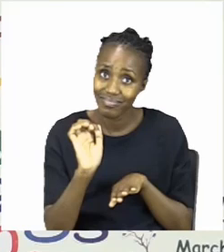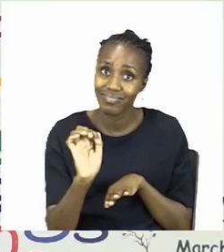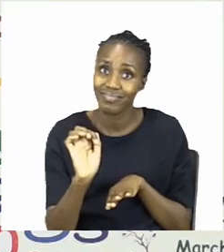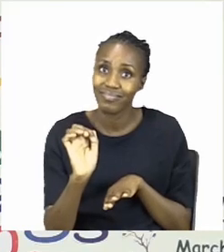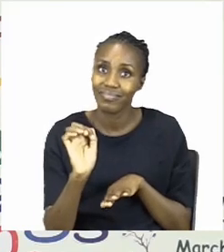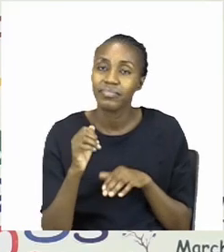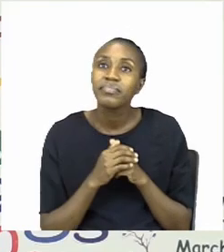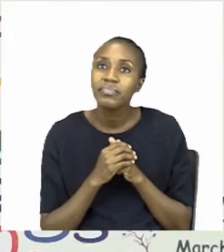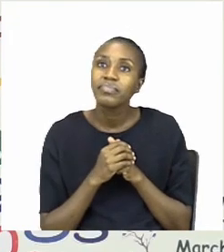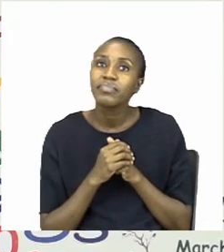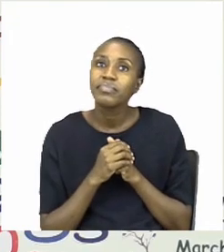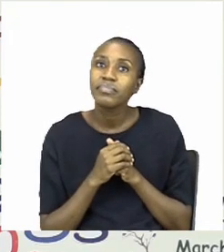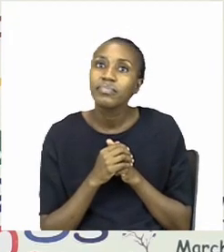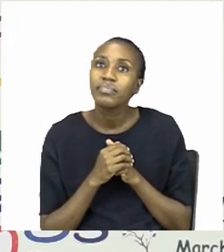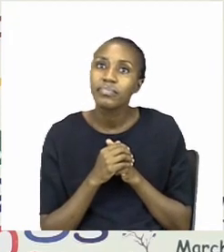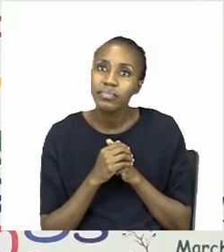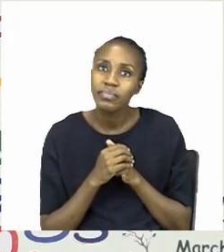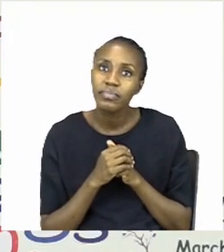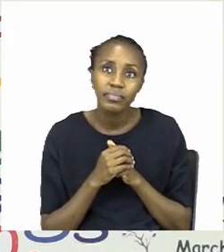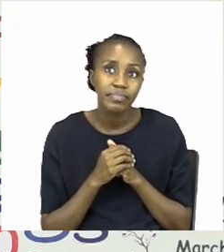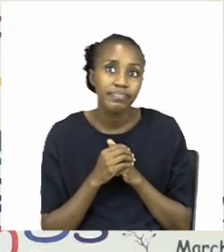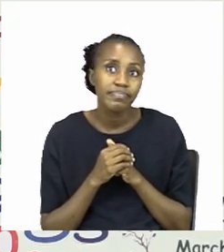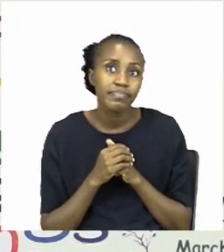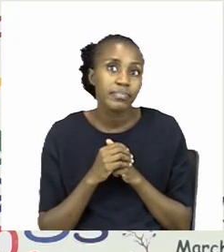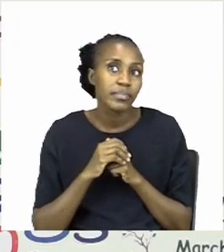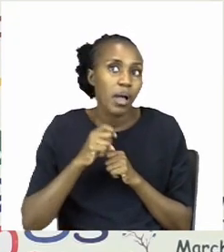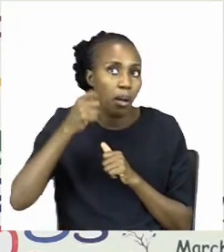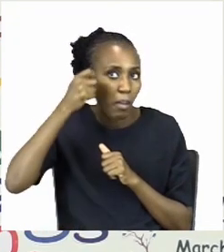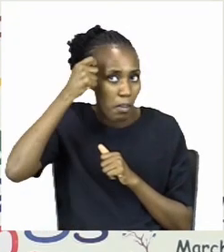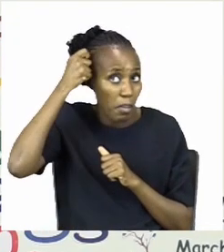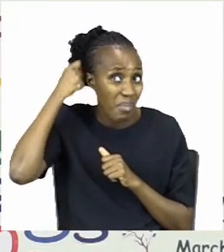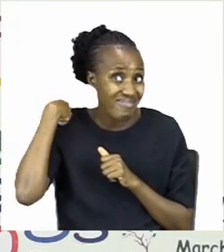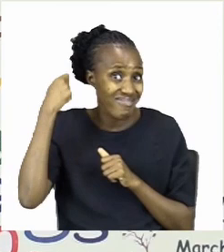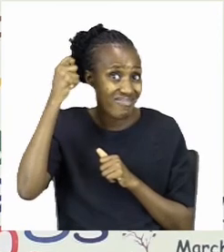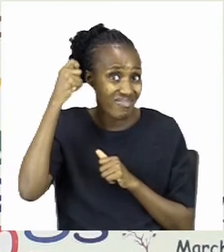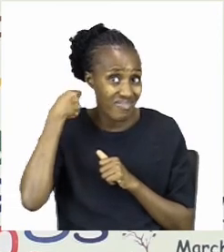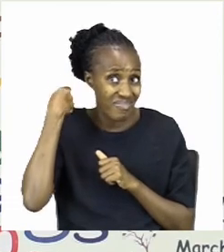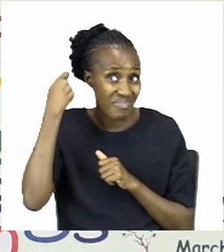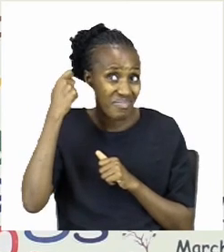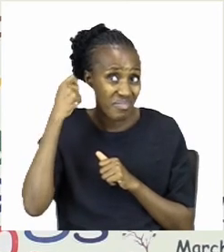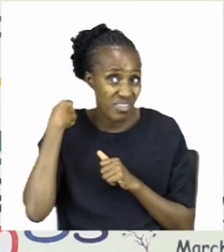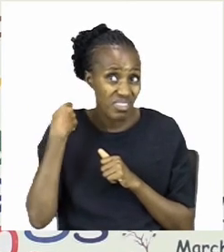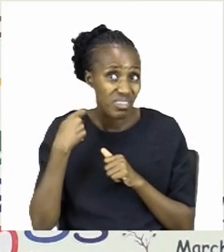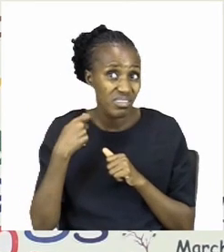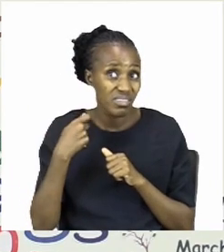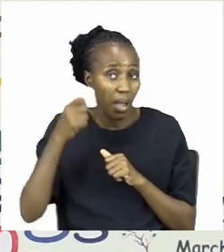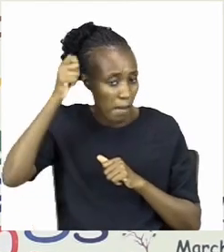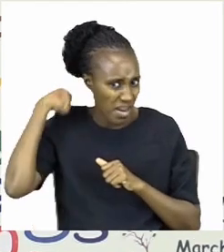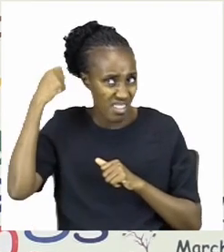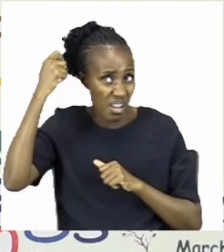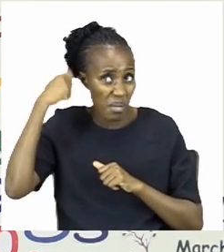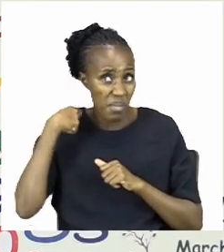read mine. It says here, I have a lot of brushes for my hair.